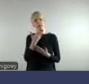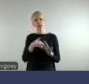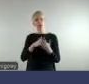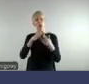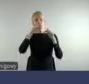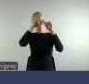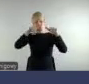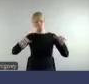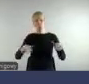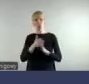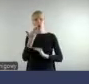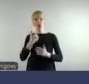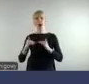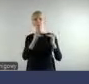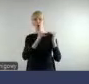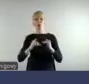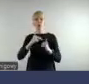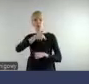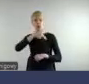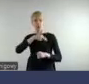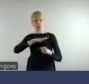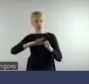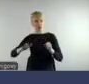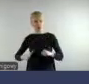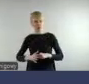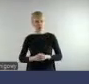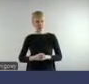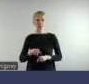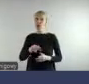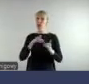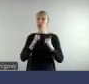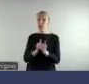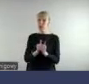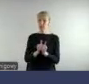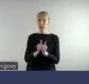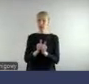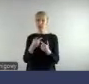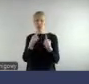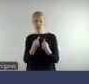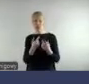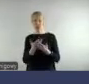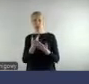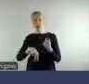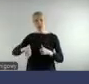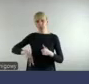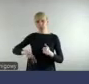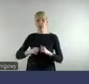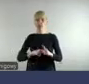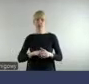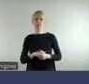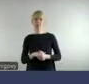our assignments and funding from most of the Norwegian ministries. And that includes, among others,